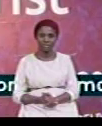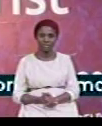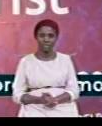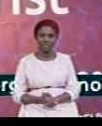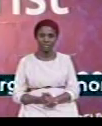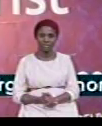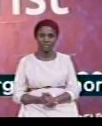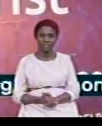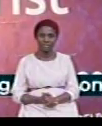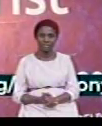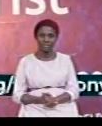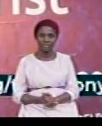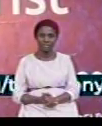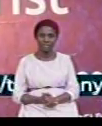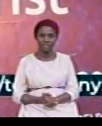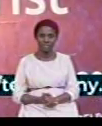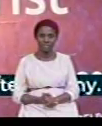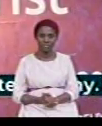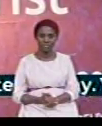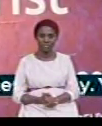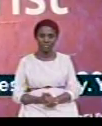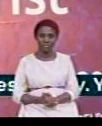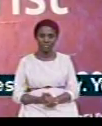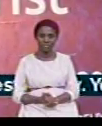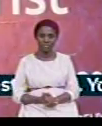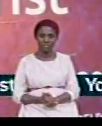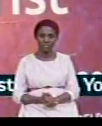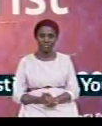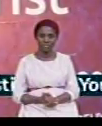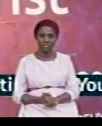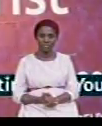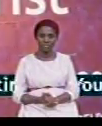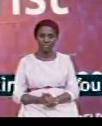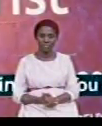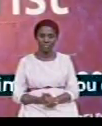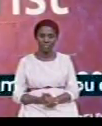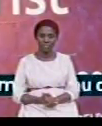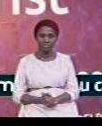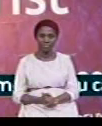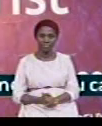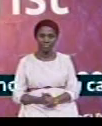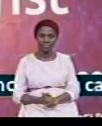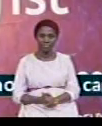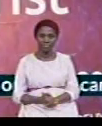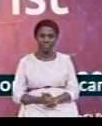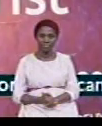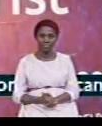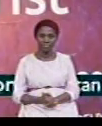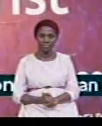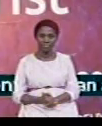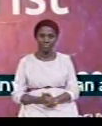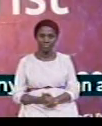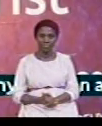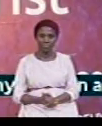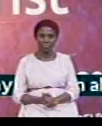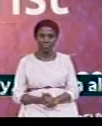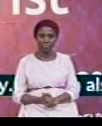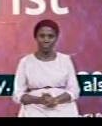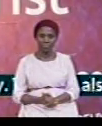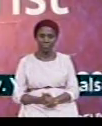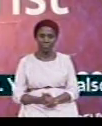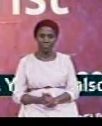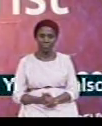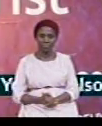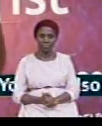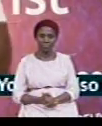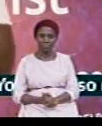2 years that was September ya ya crusade was be bia ya bia fa nsa to ade ya mo wa sa da na baden den den na mitimi nyina me na